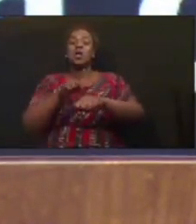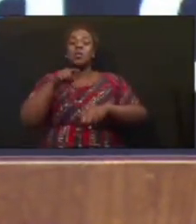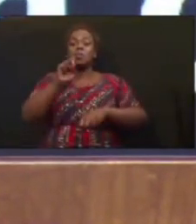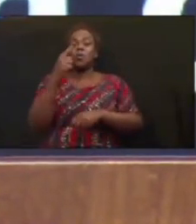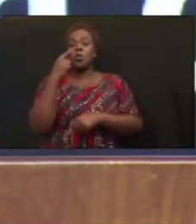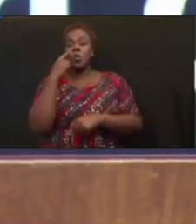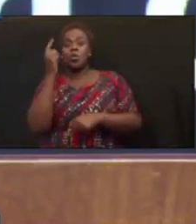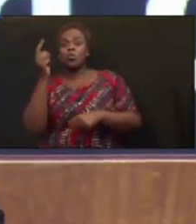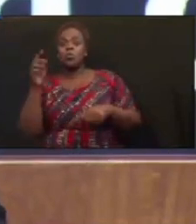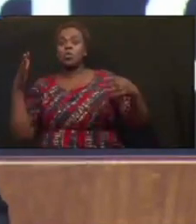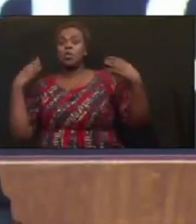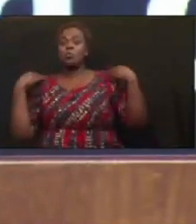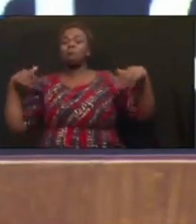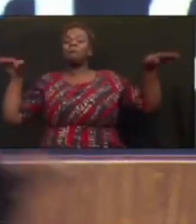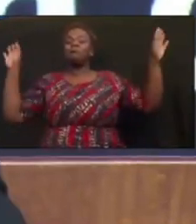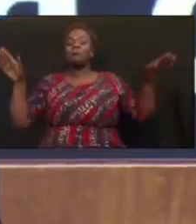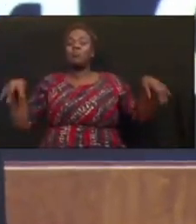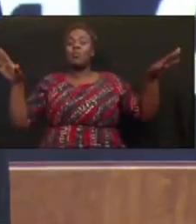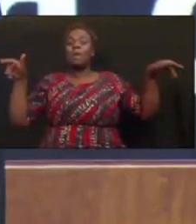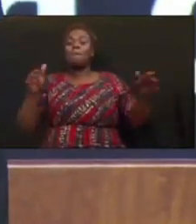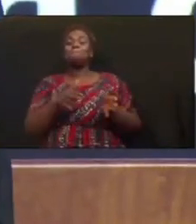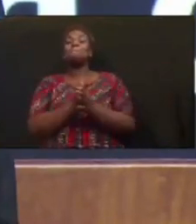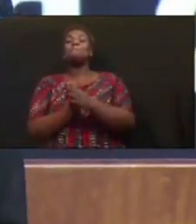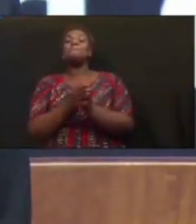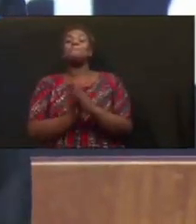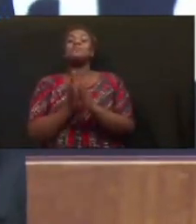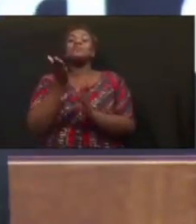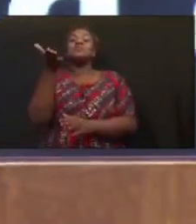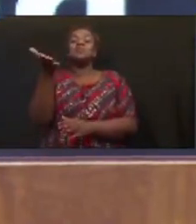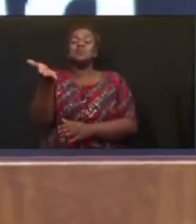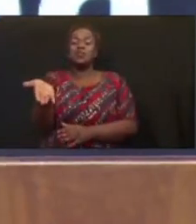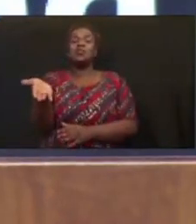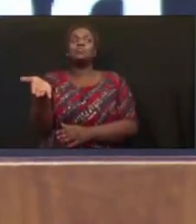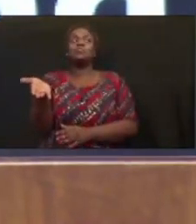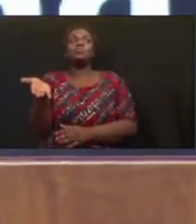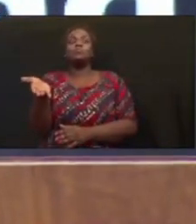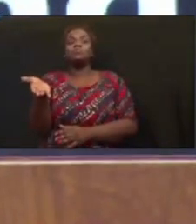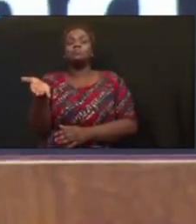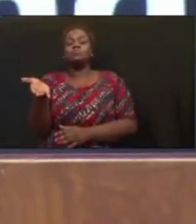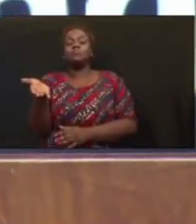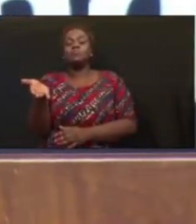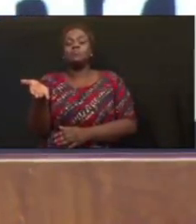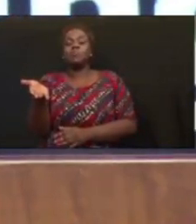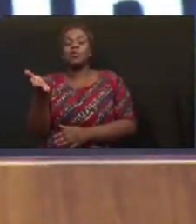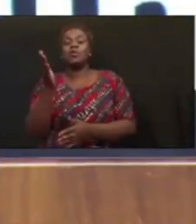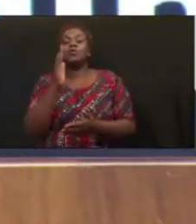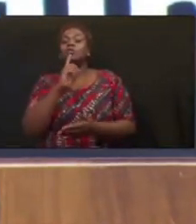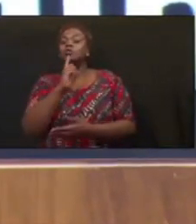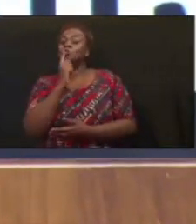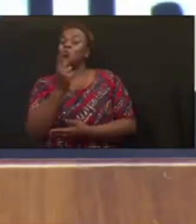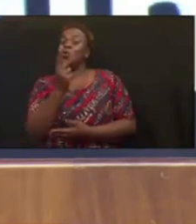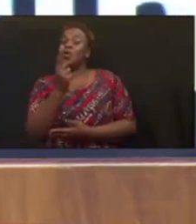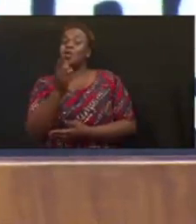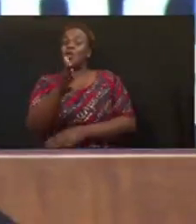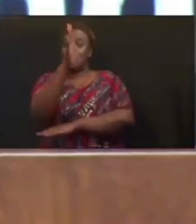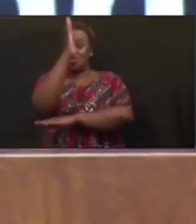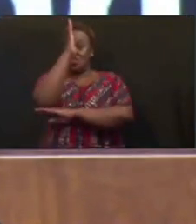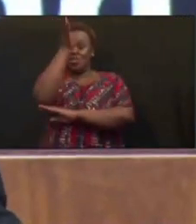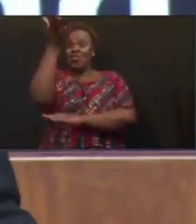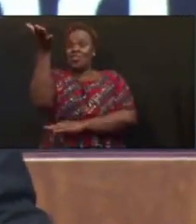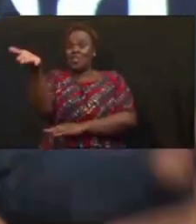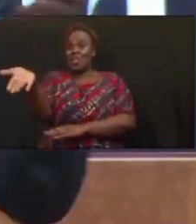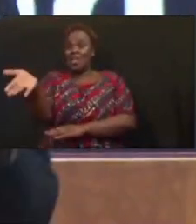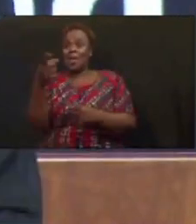is a message. And he did not discern it. And he got up and said, surely the Lord was in this place and I knew